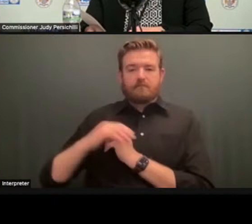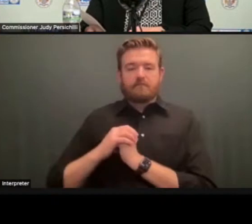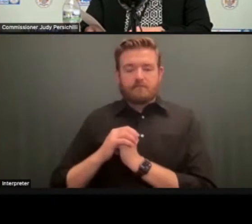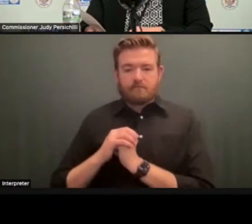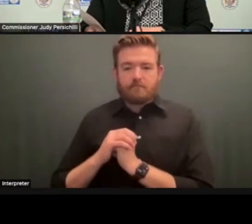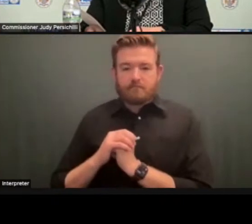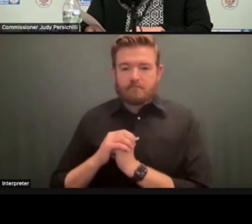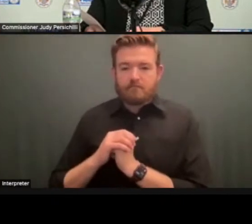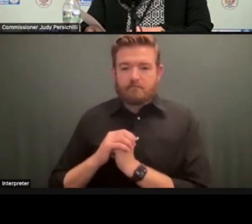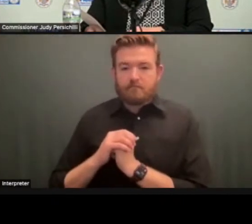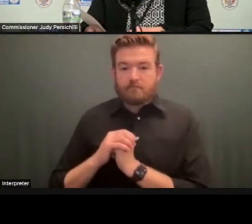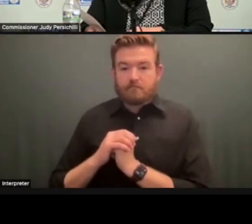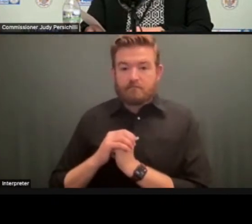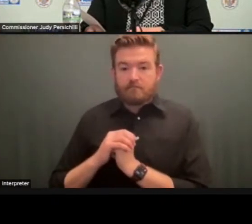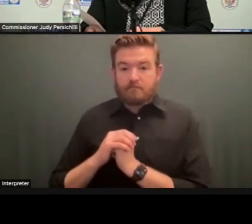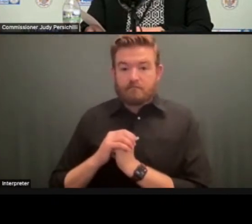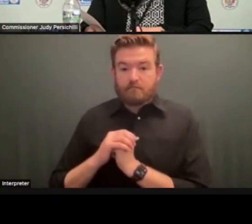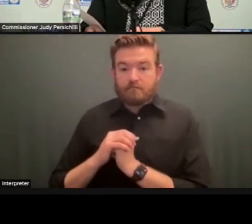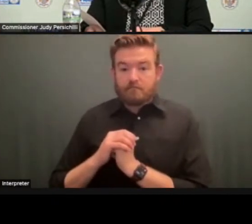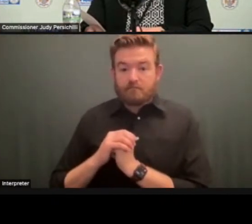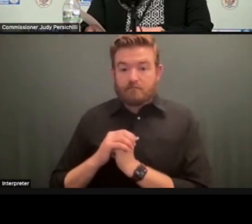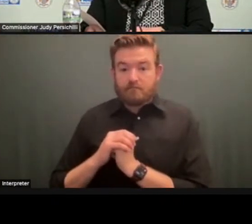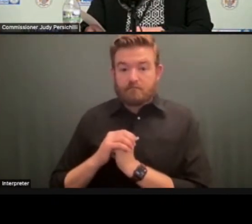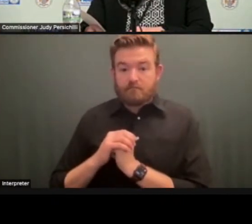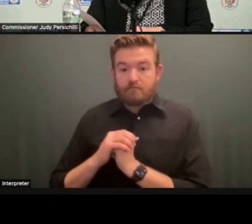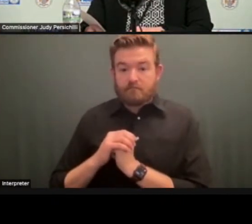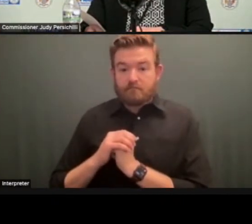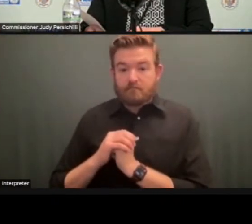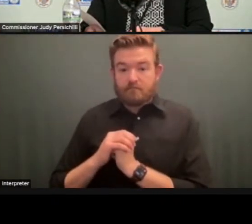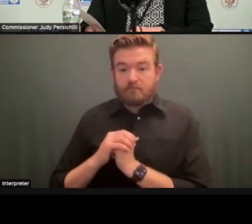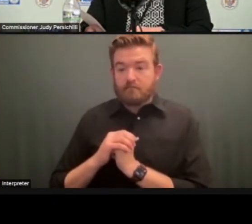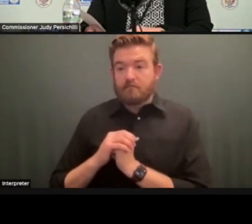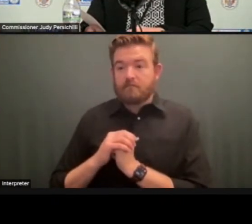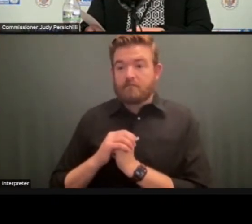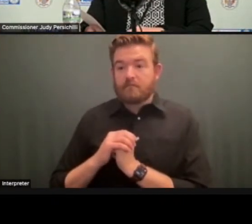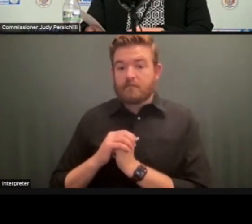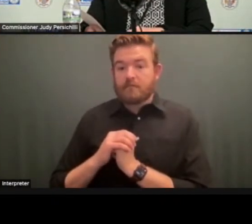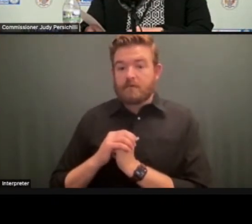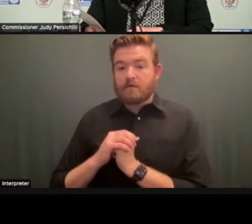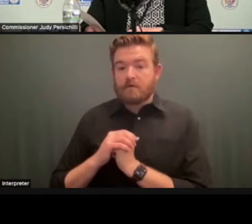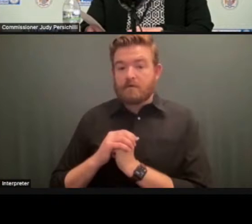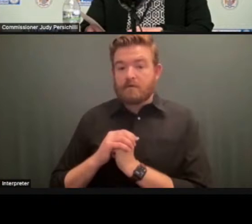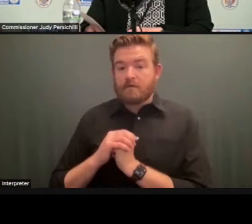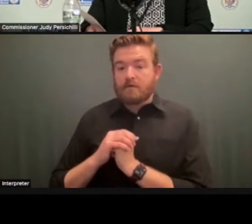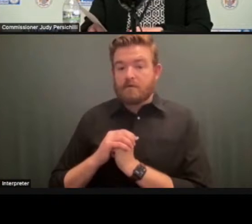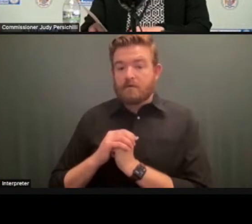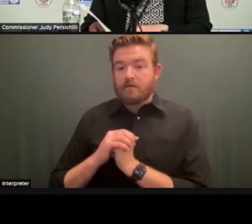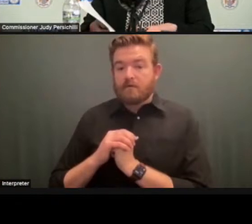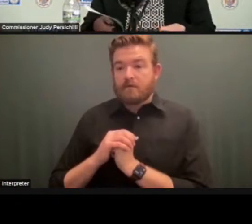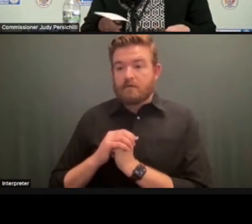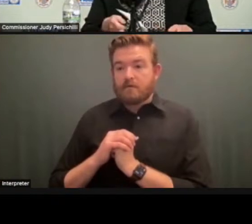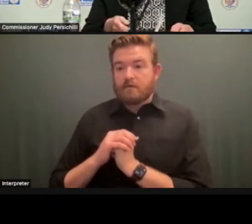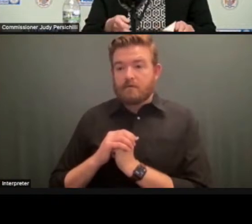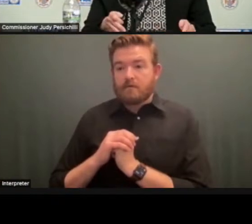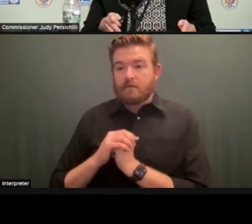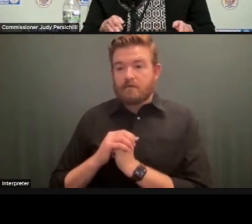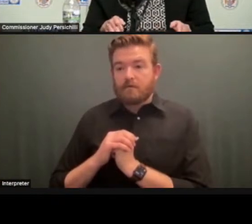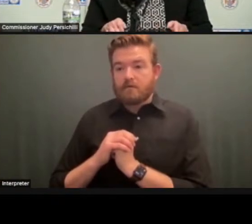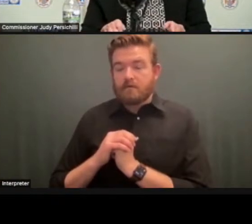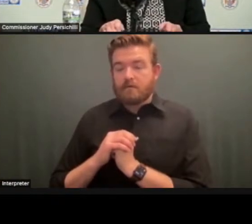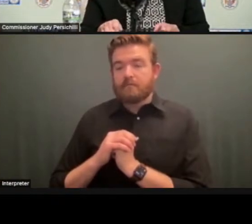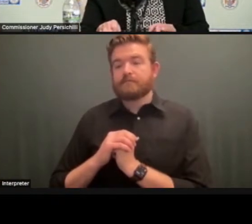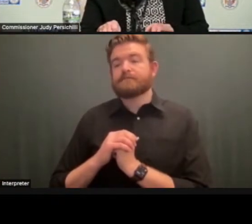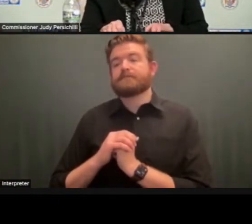third. Just to put some perspective around this, obviously you keep all options on the table. Frankly, this is